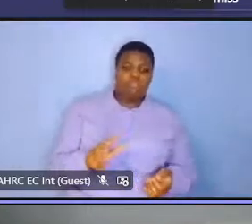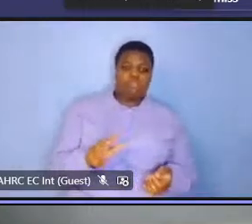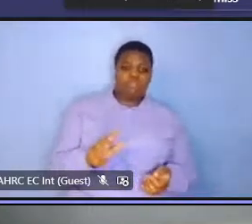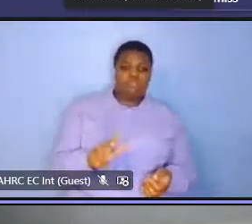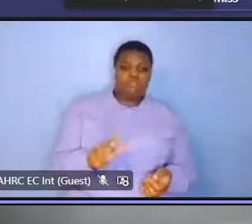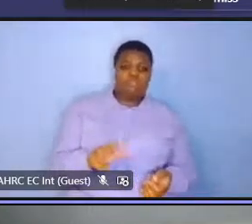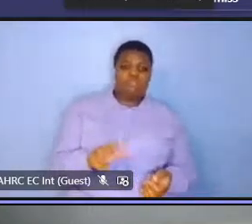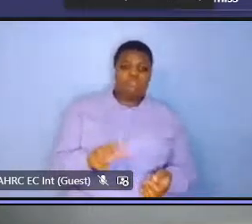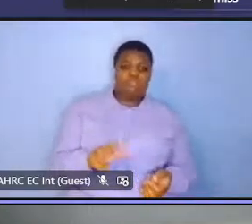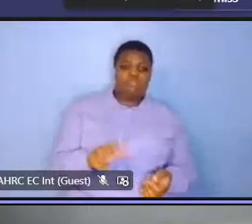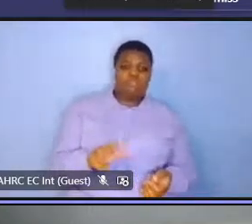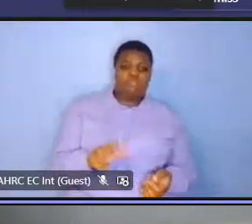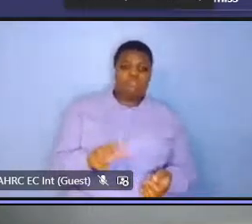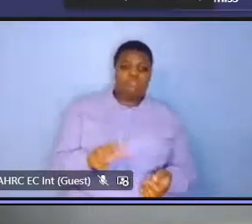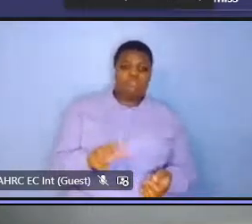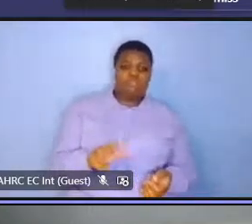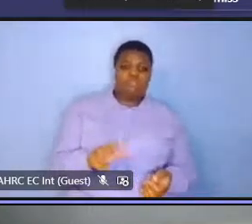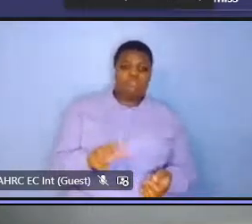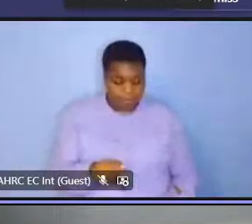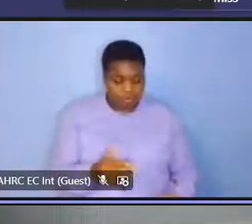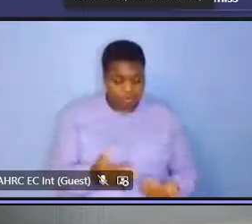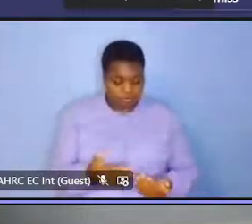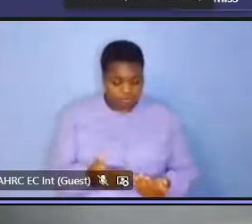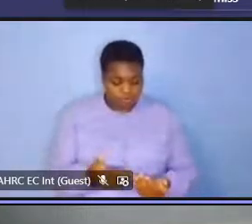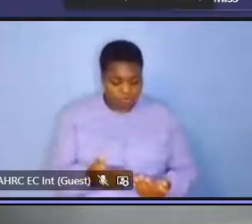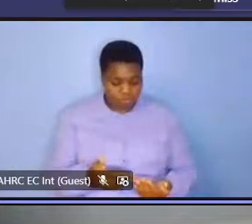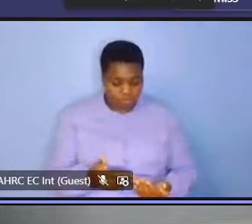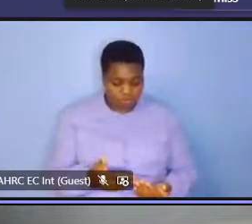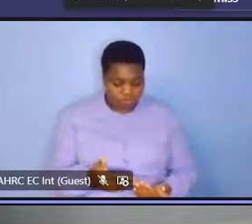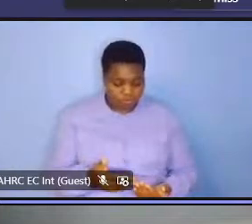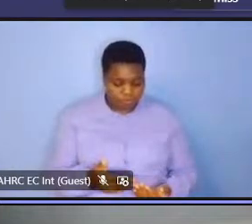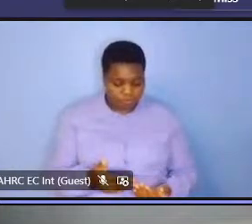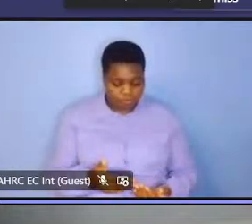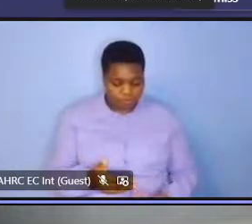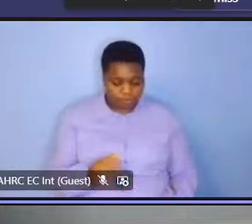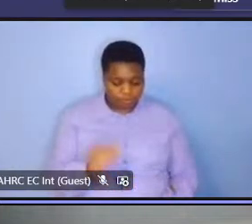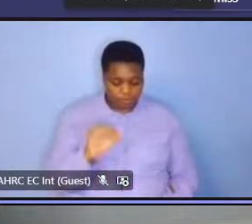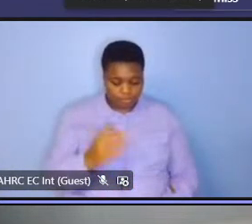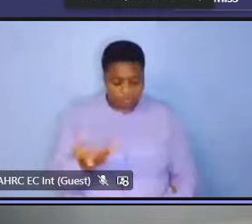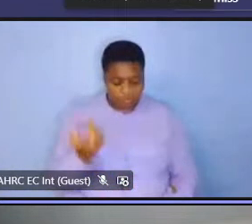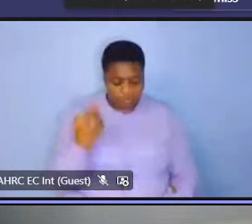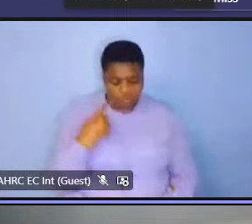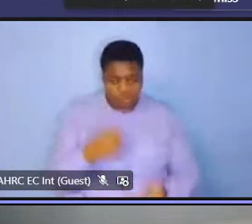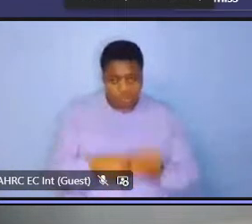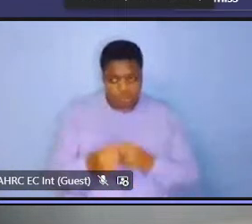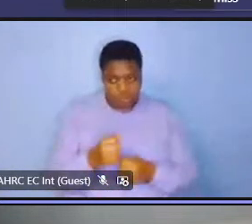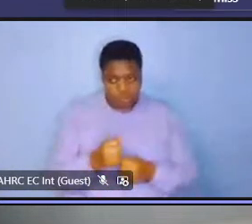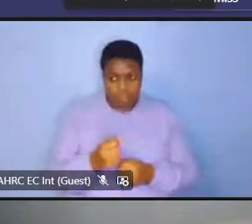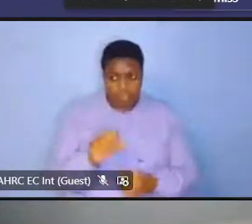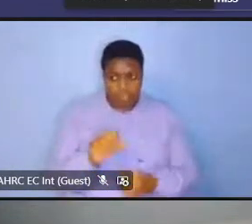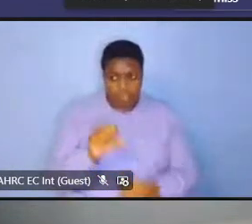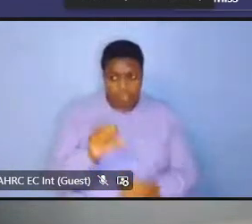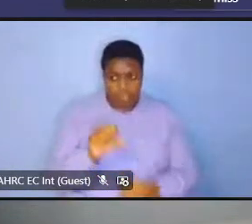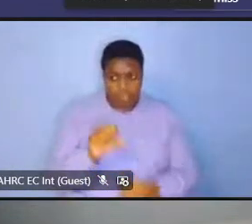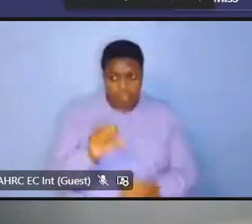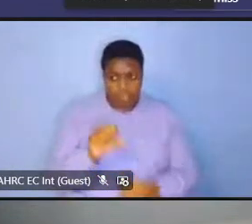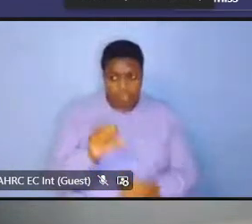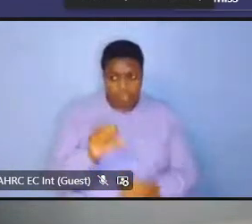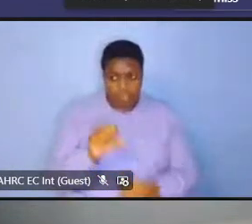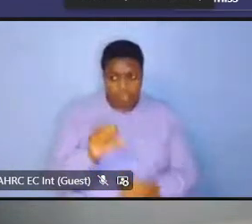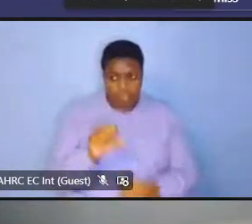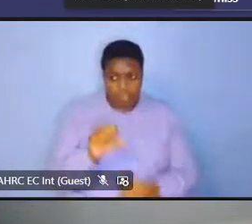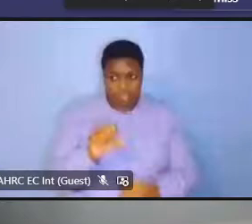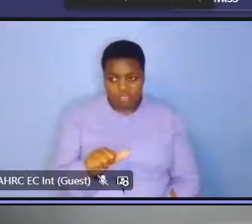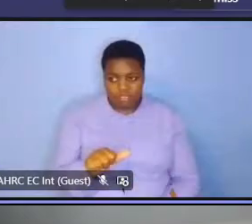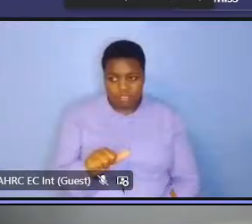29, my colleague will talk about. And maybe lastly, I'll then look at section 36.